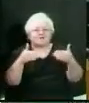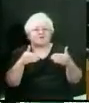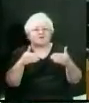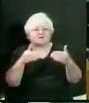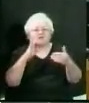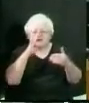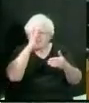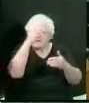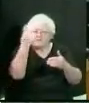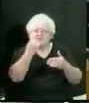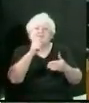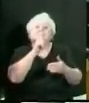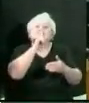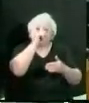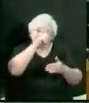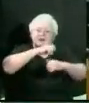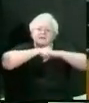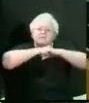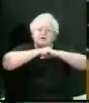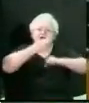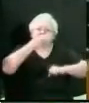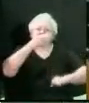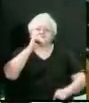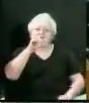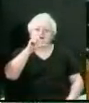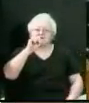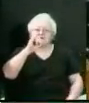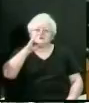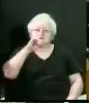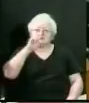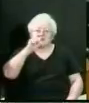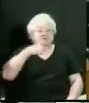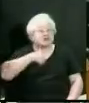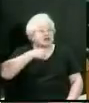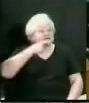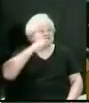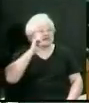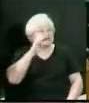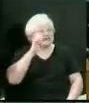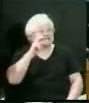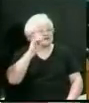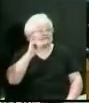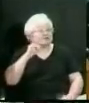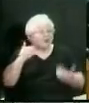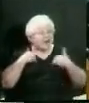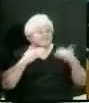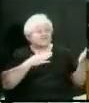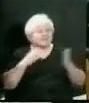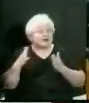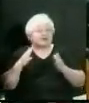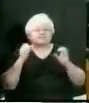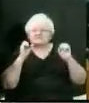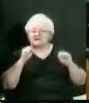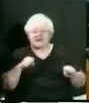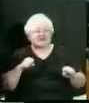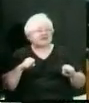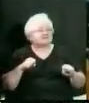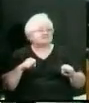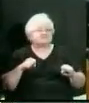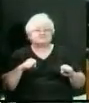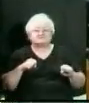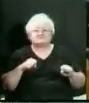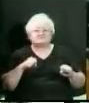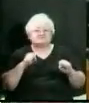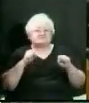come up with something that really does protect the hillsides. Remember, I said that even if you have this plan, they can bring this, it can